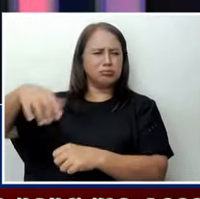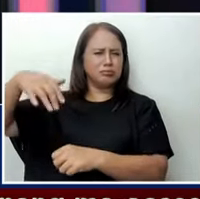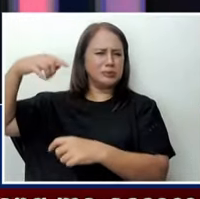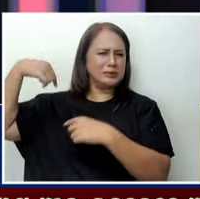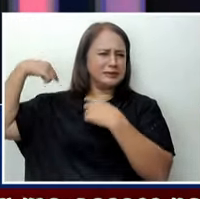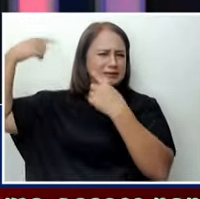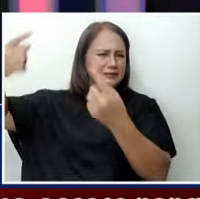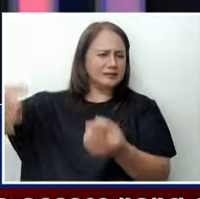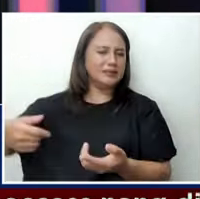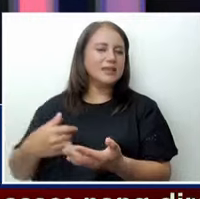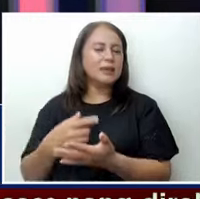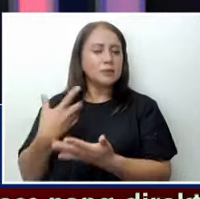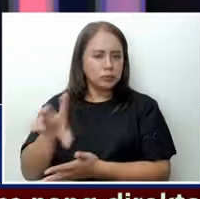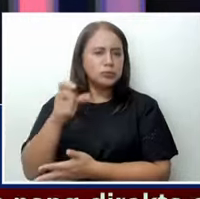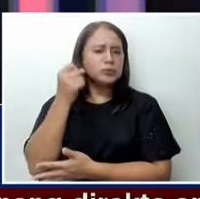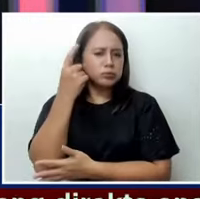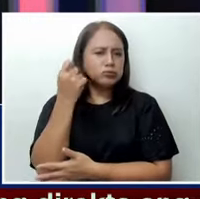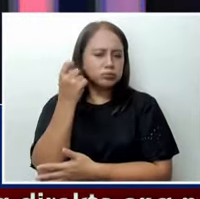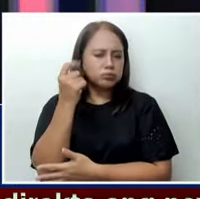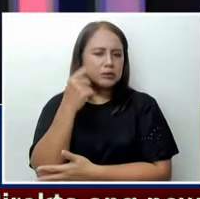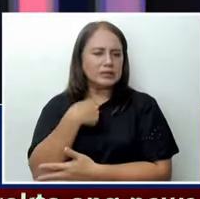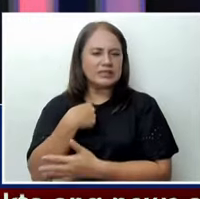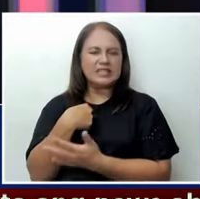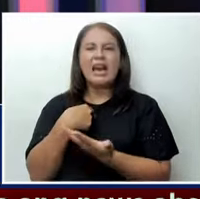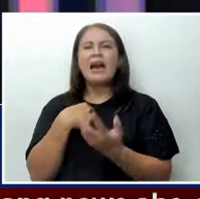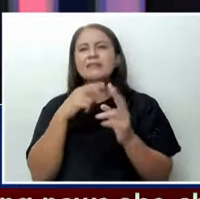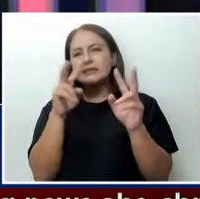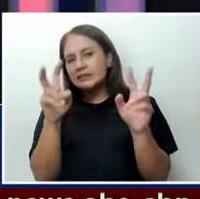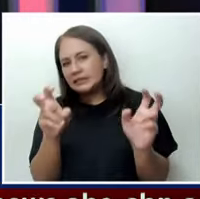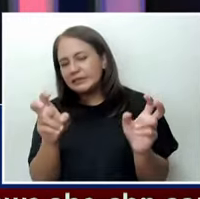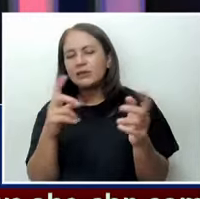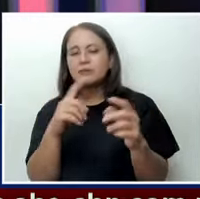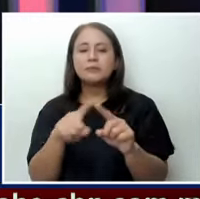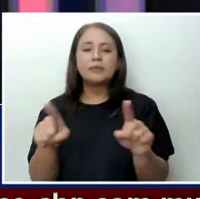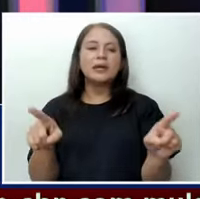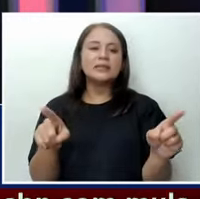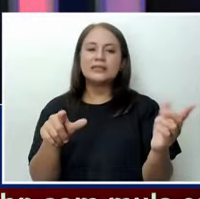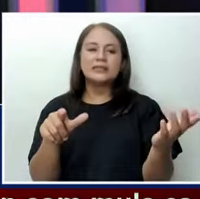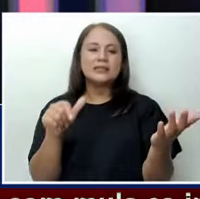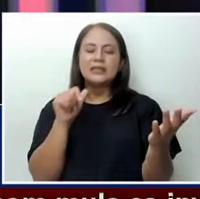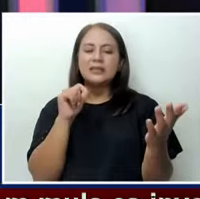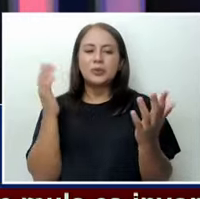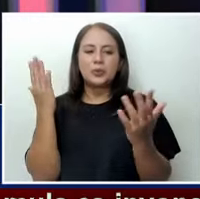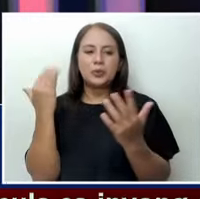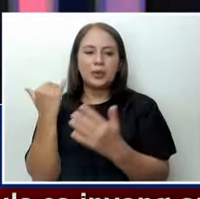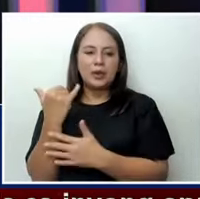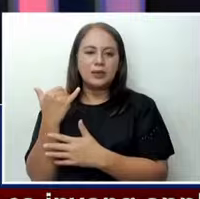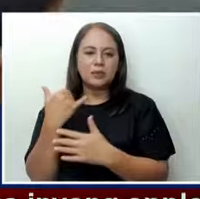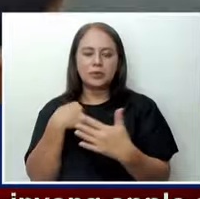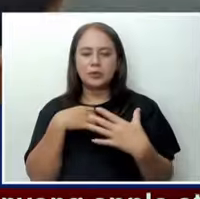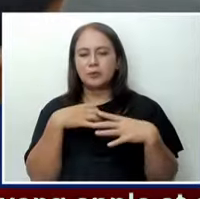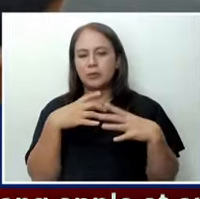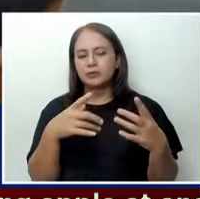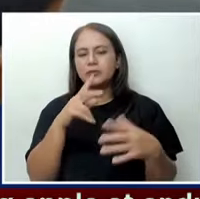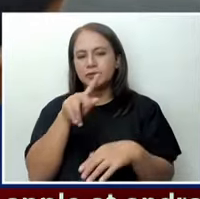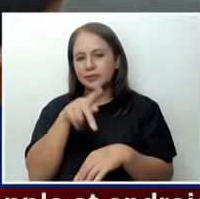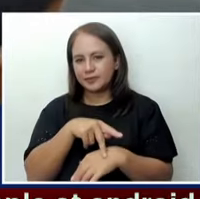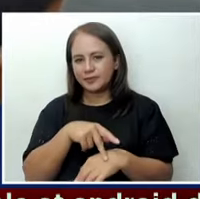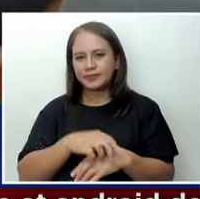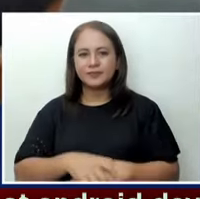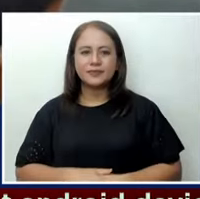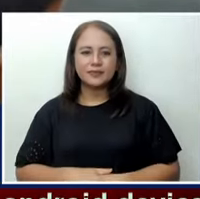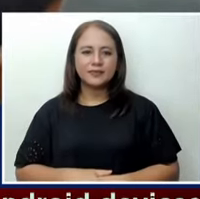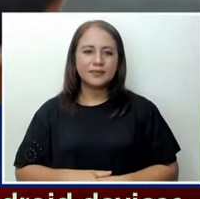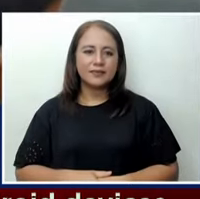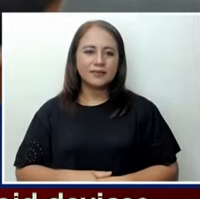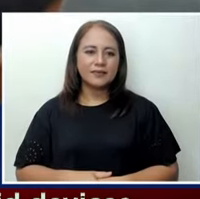understand that argument is out there, but that's not why we're committed to the Philippines. President Biden